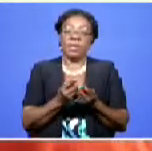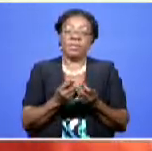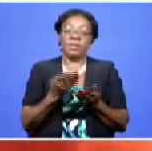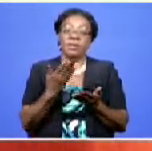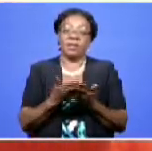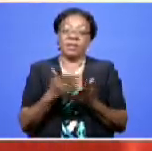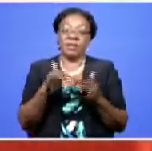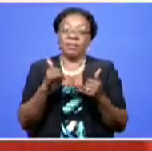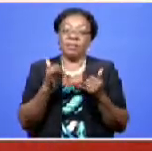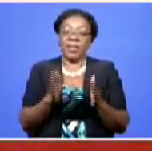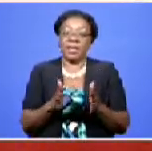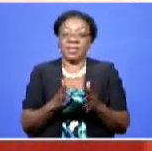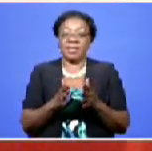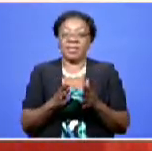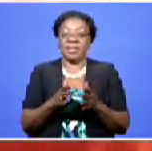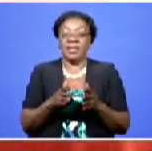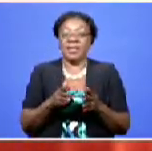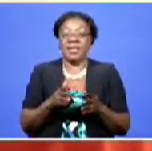kids.